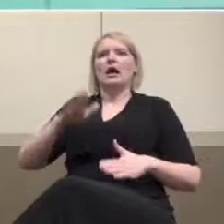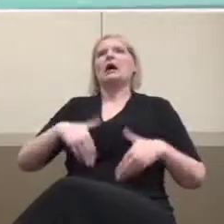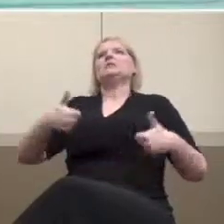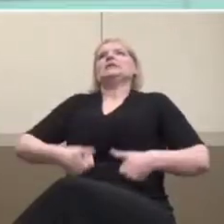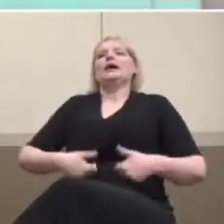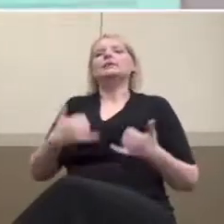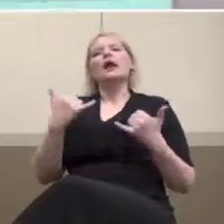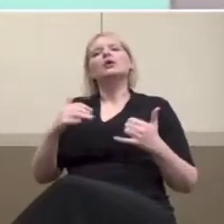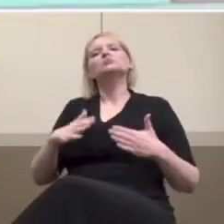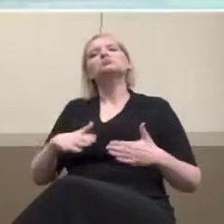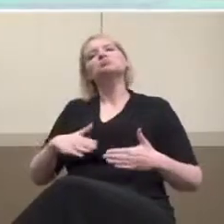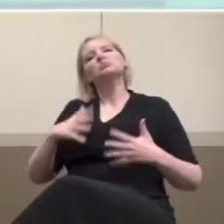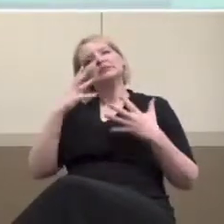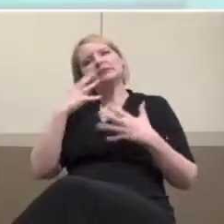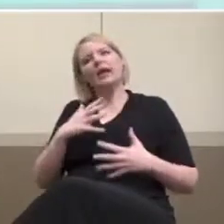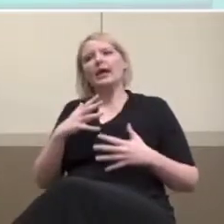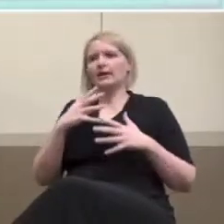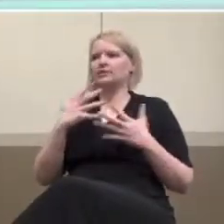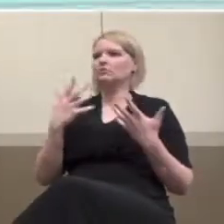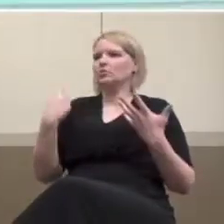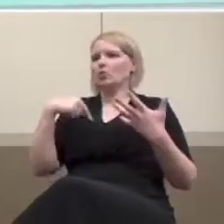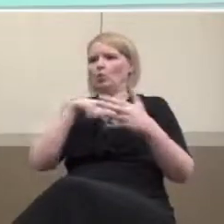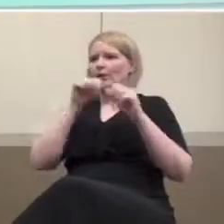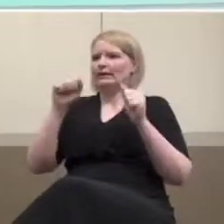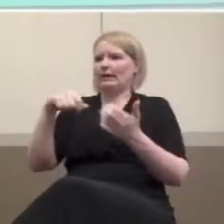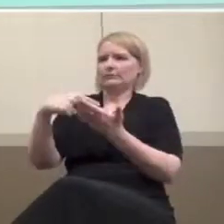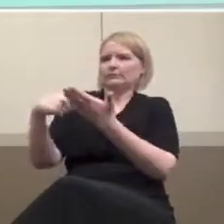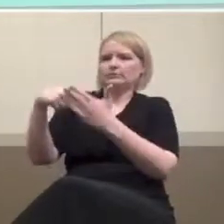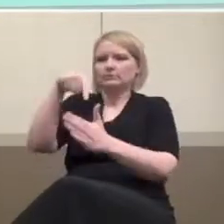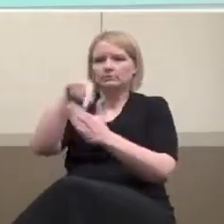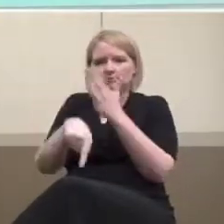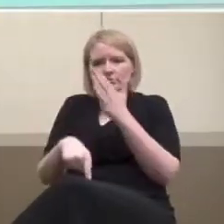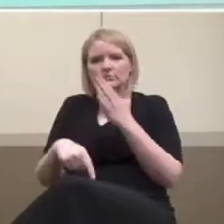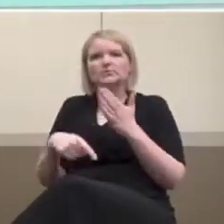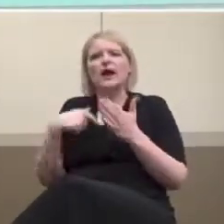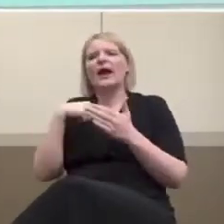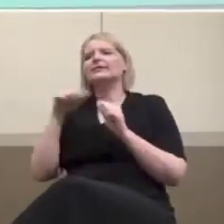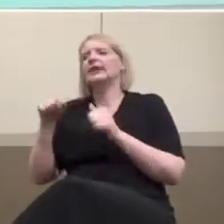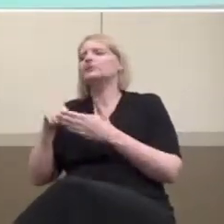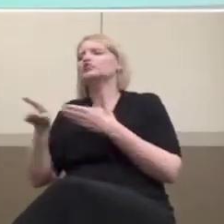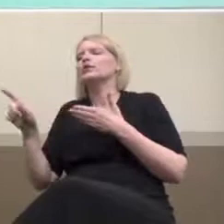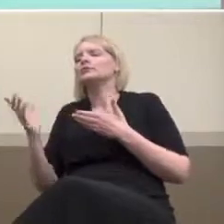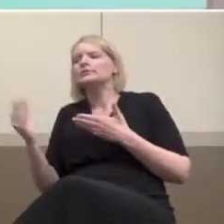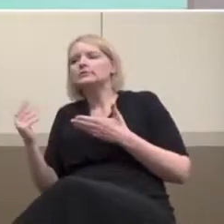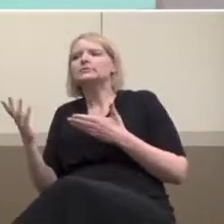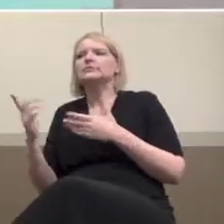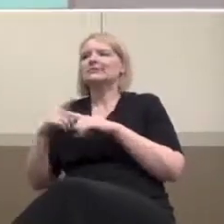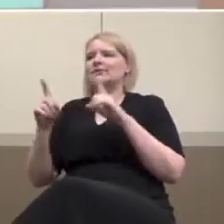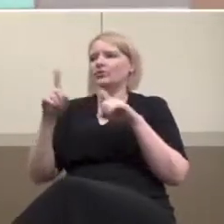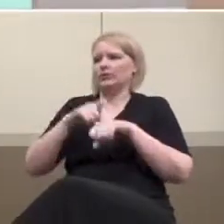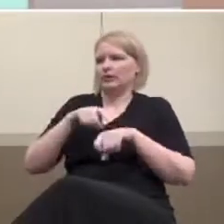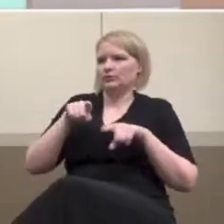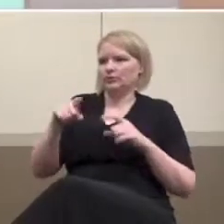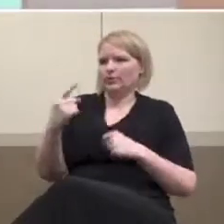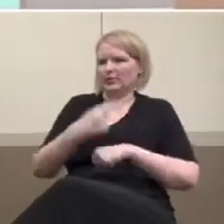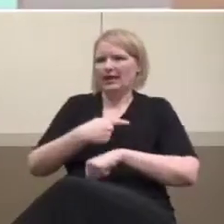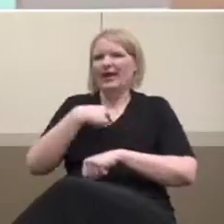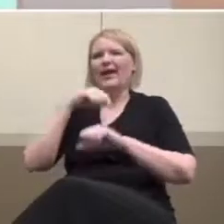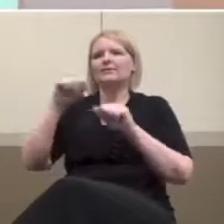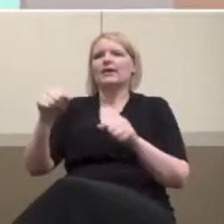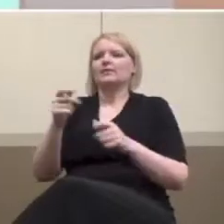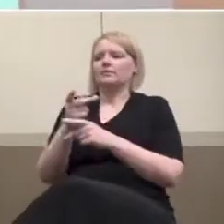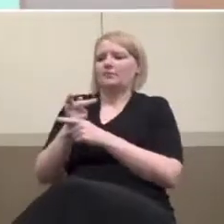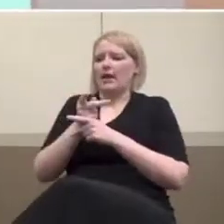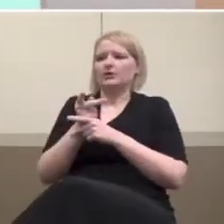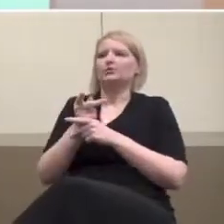a little bit sad, but maybe we can talk about it. And so I could check in with her at different times. And then I could also monitor, were there